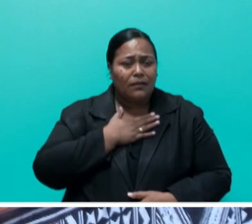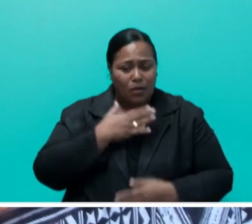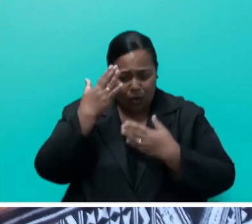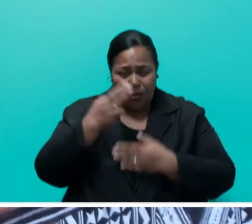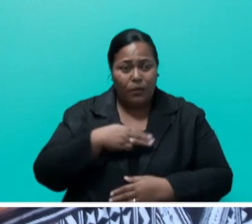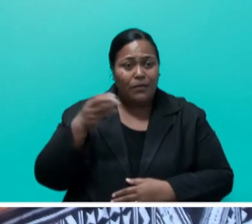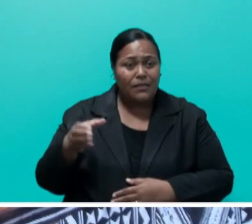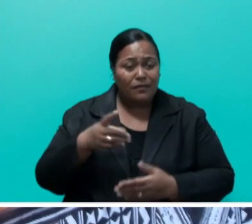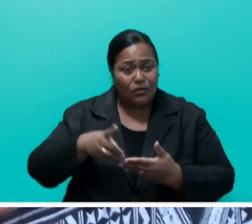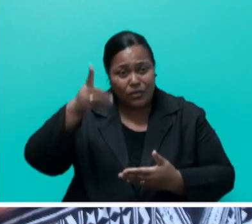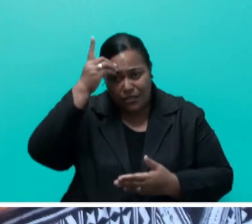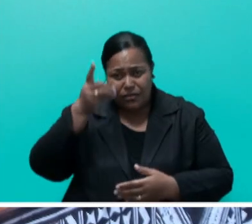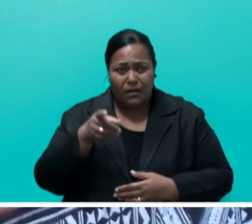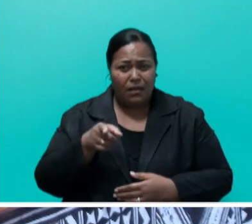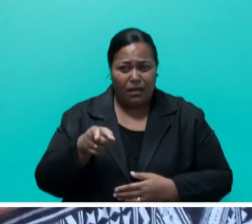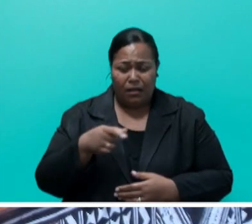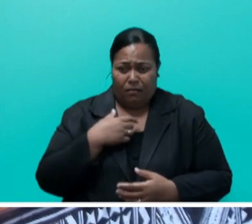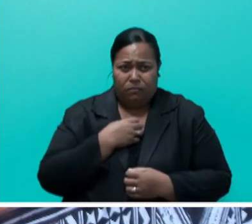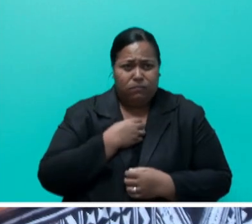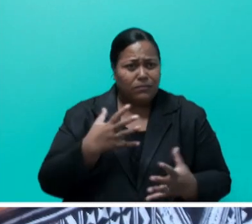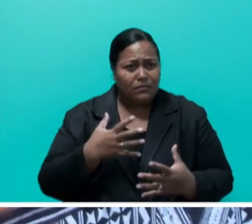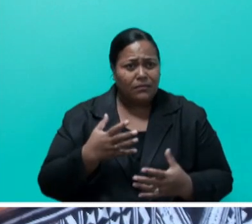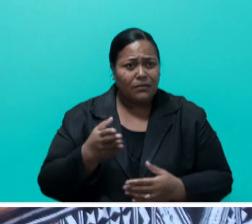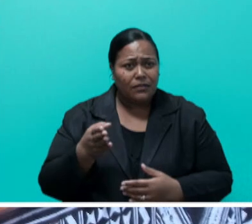Education, that was quite surprising.